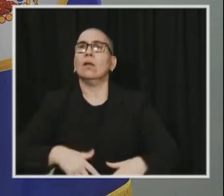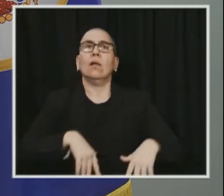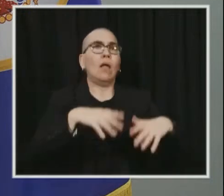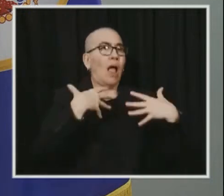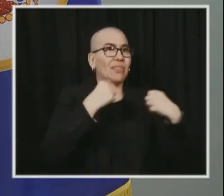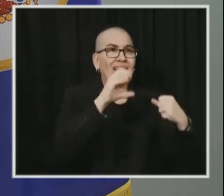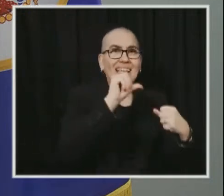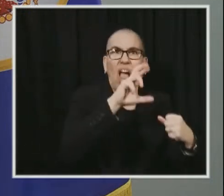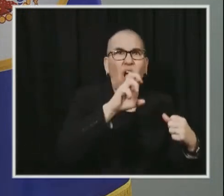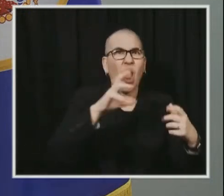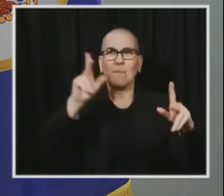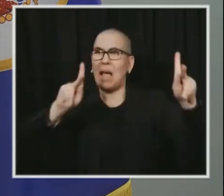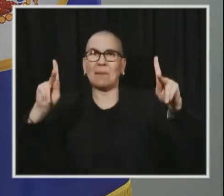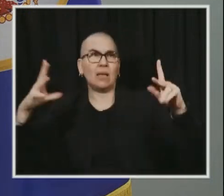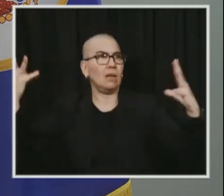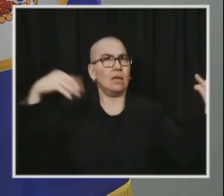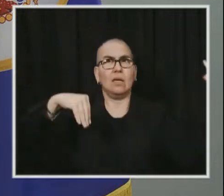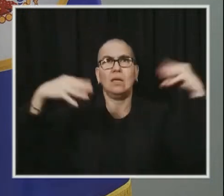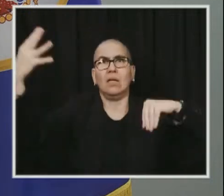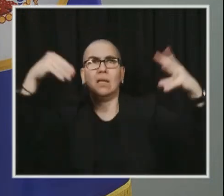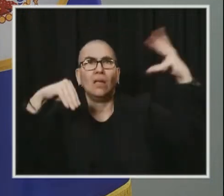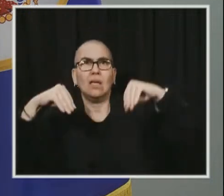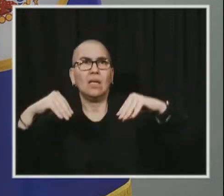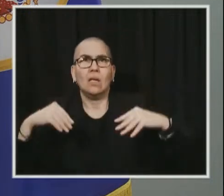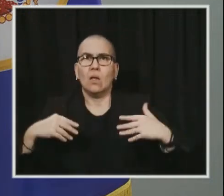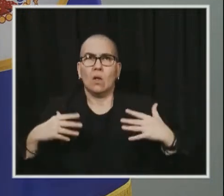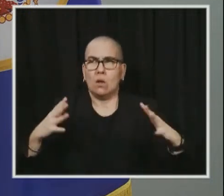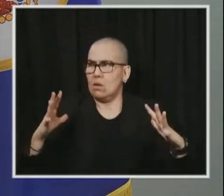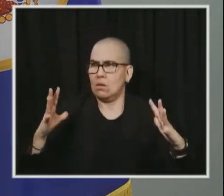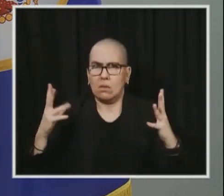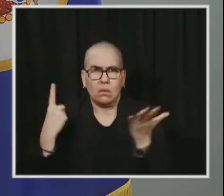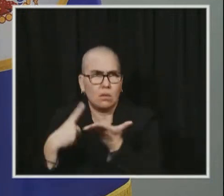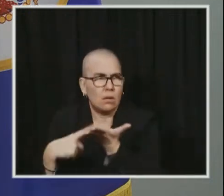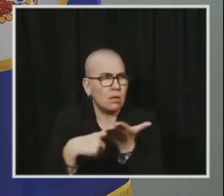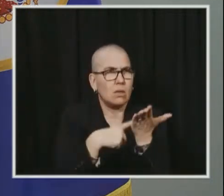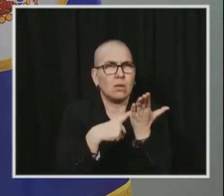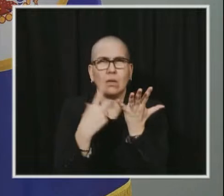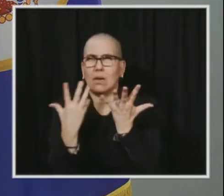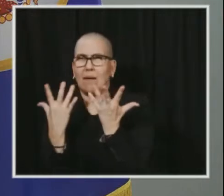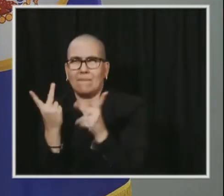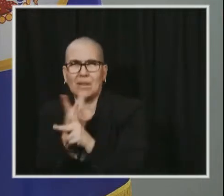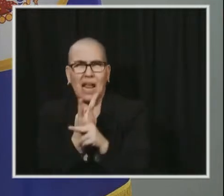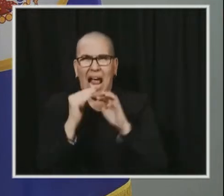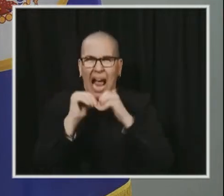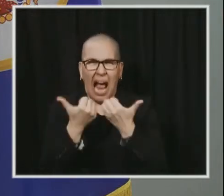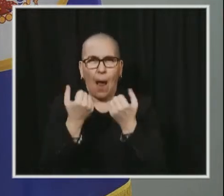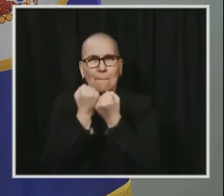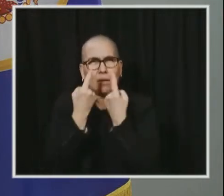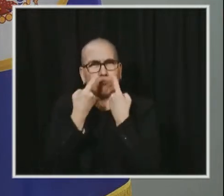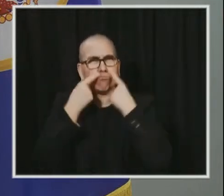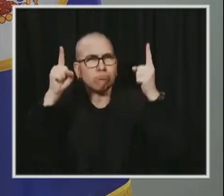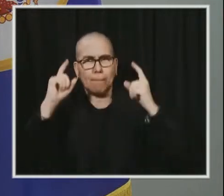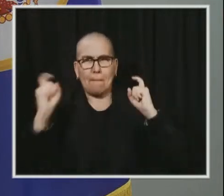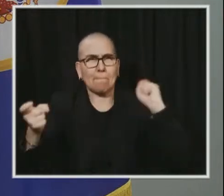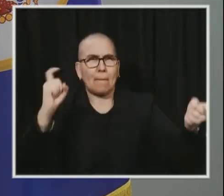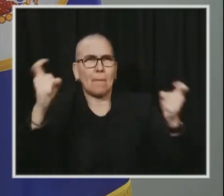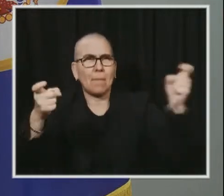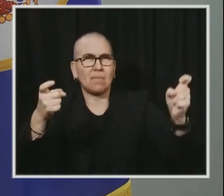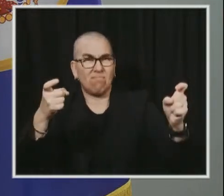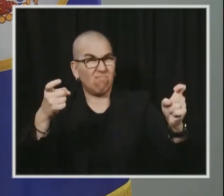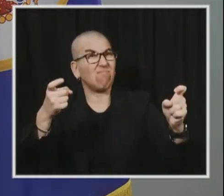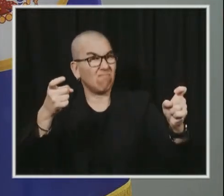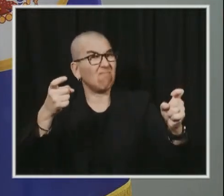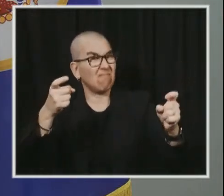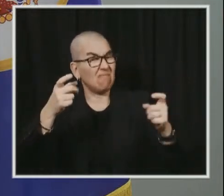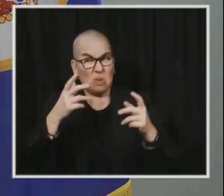is working as hard as they can together to distribute the vaccine. But it is extraordinarily challenging when vaccine availability is